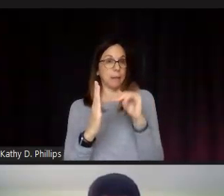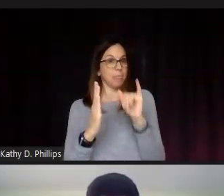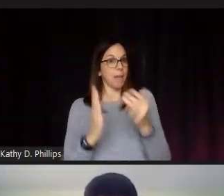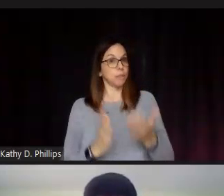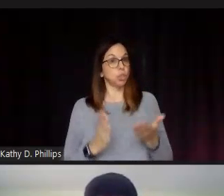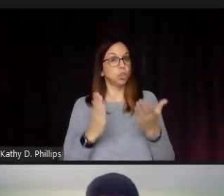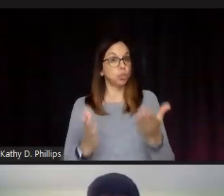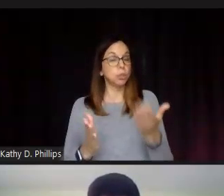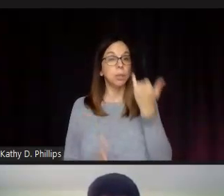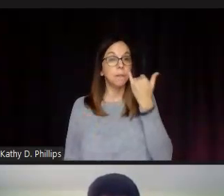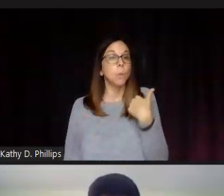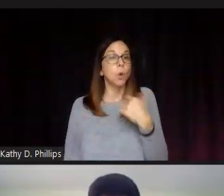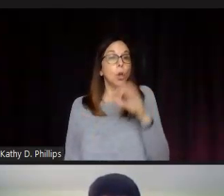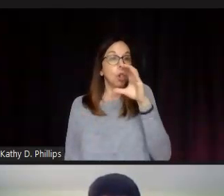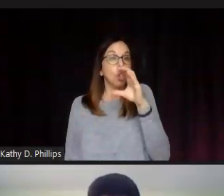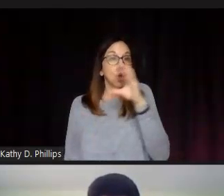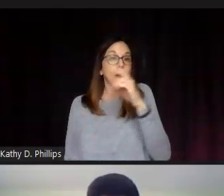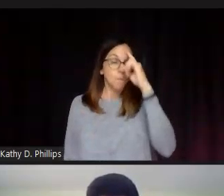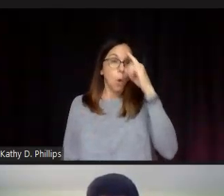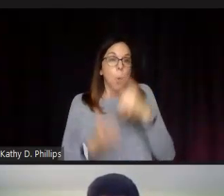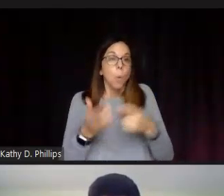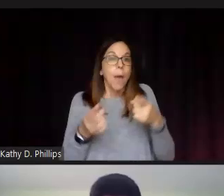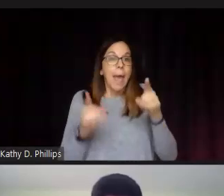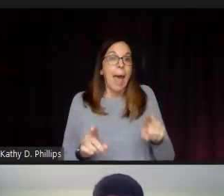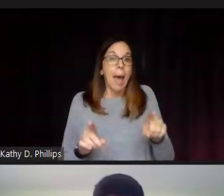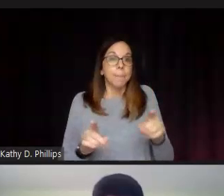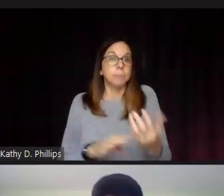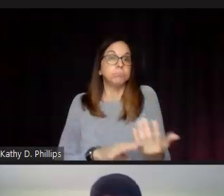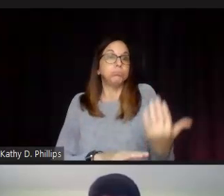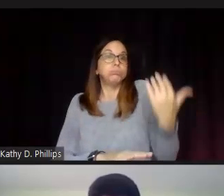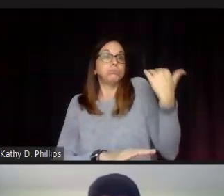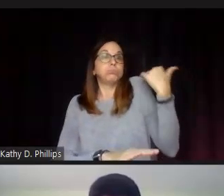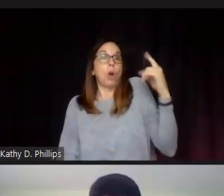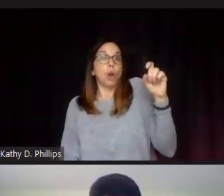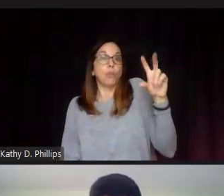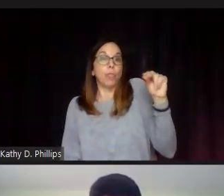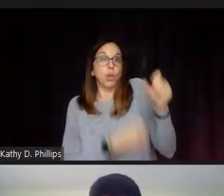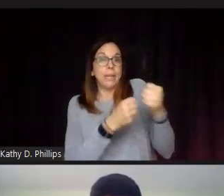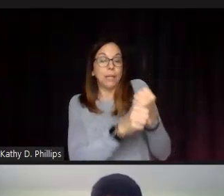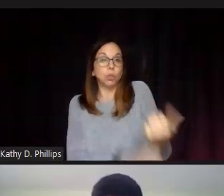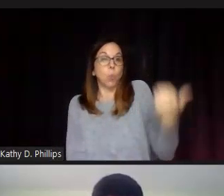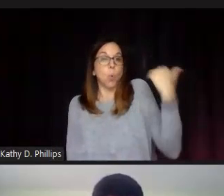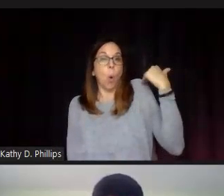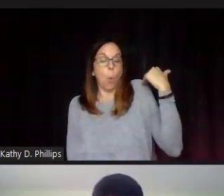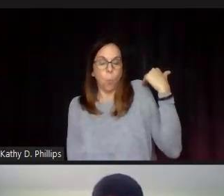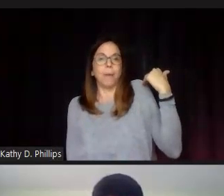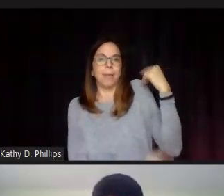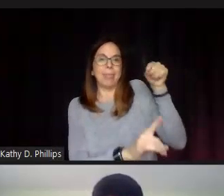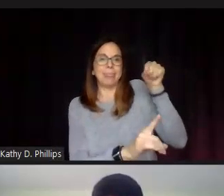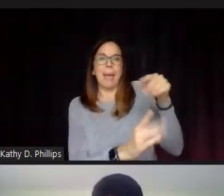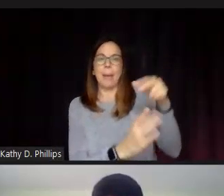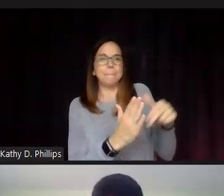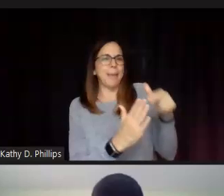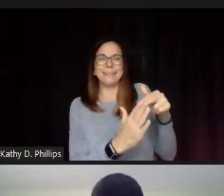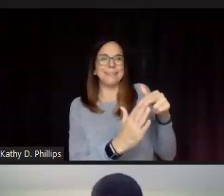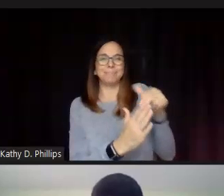if we're looking for what happened over 130 years before, this painting is probably not